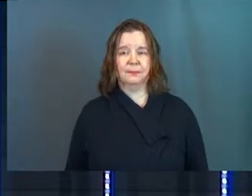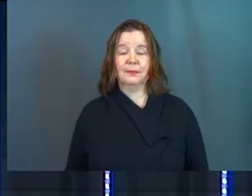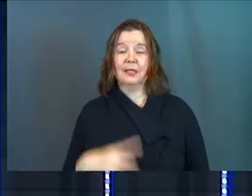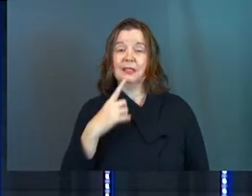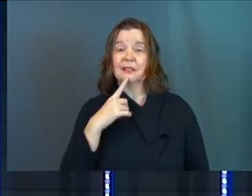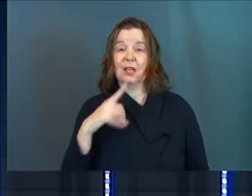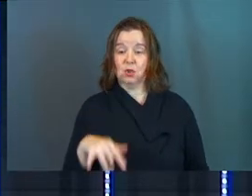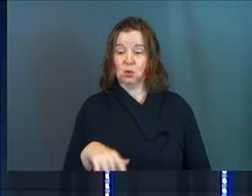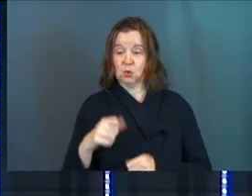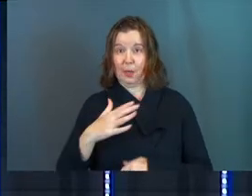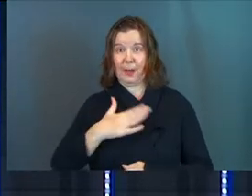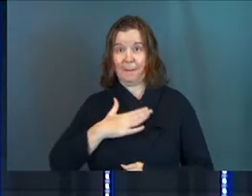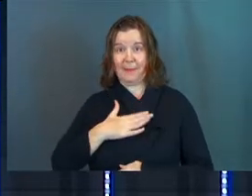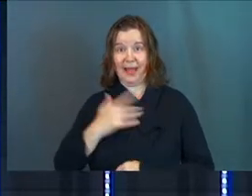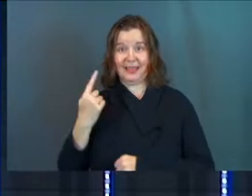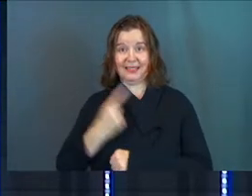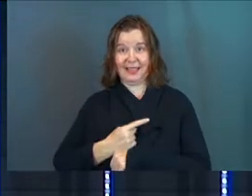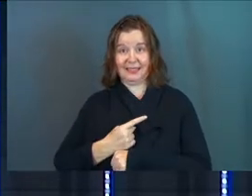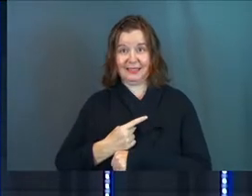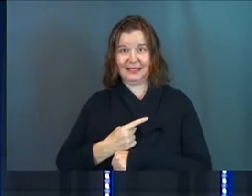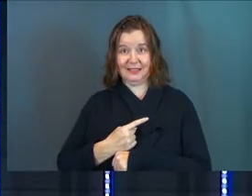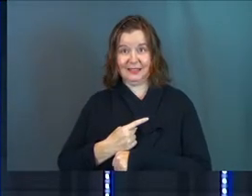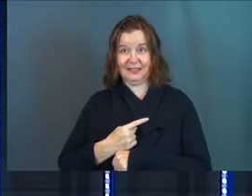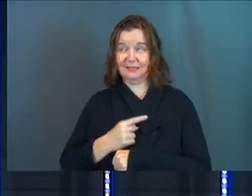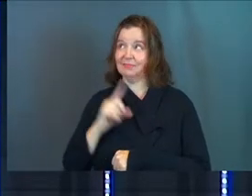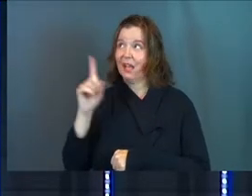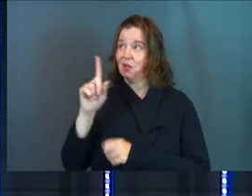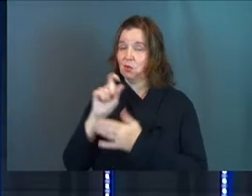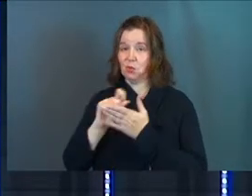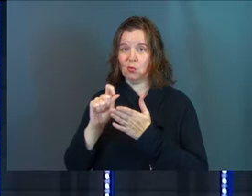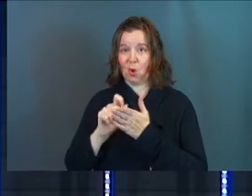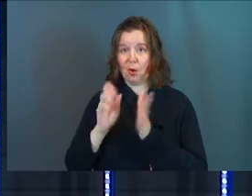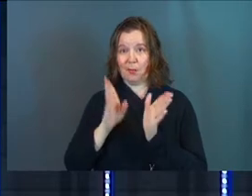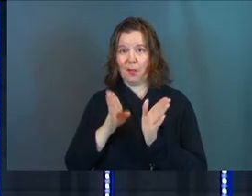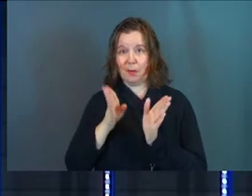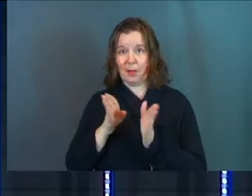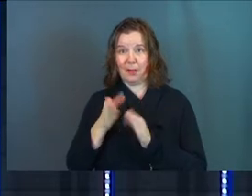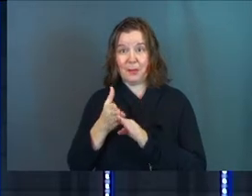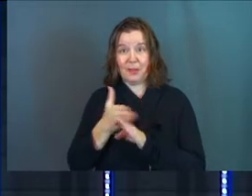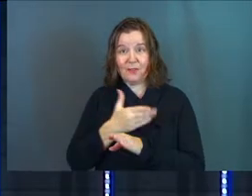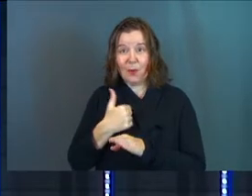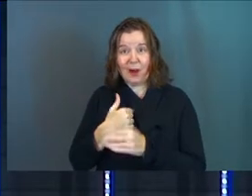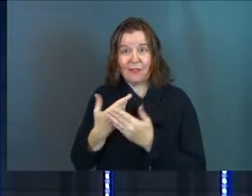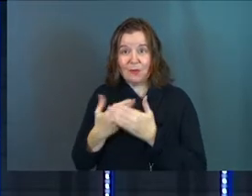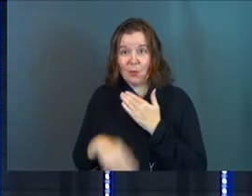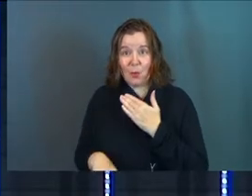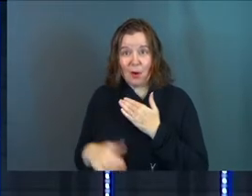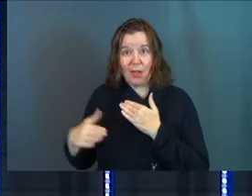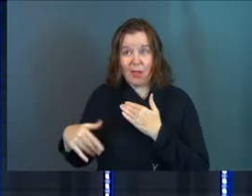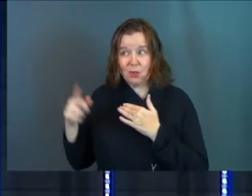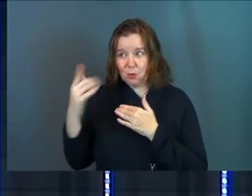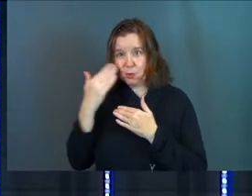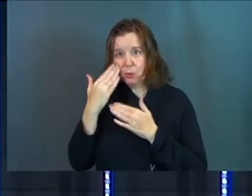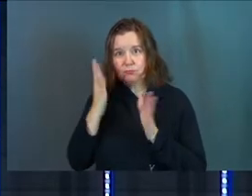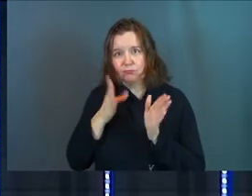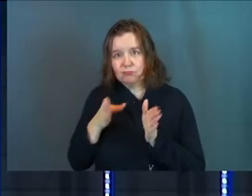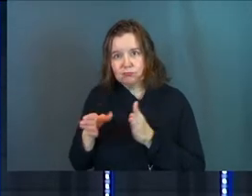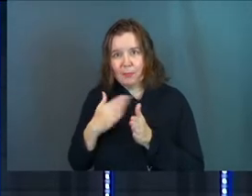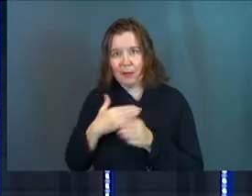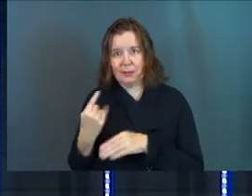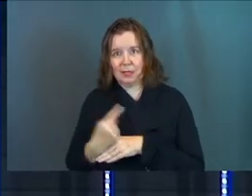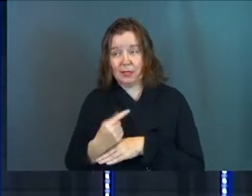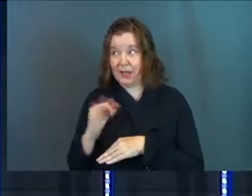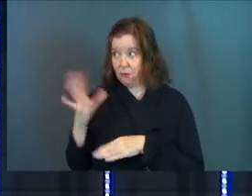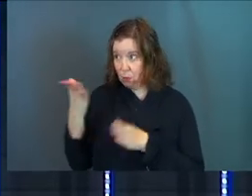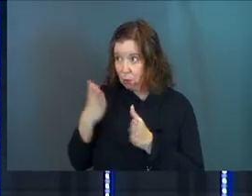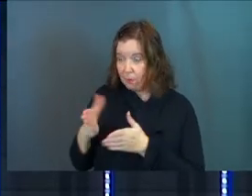And he says, you took my days and you wrote them all out before they ever happened. And God, if you planned